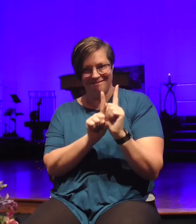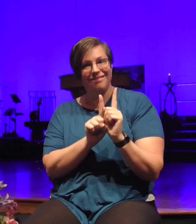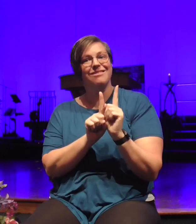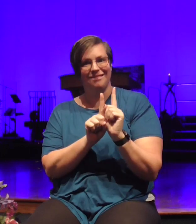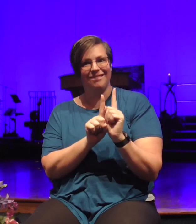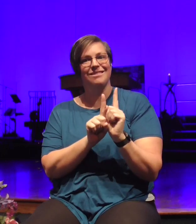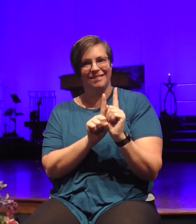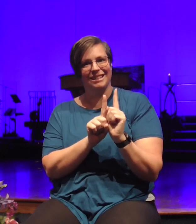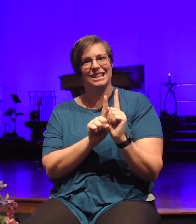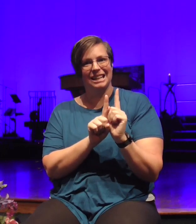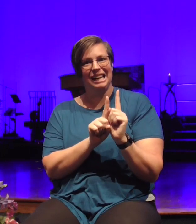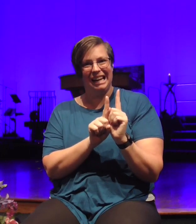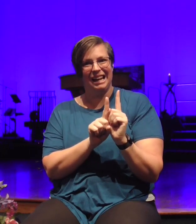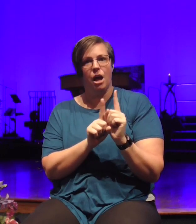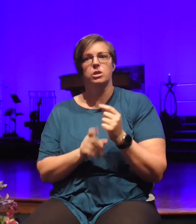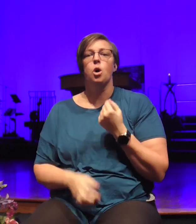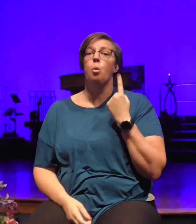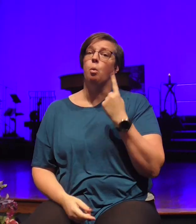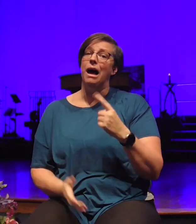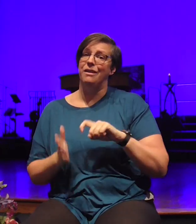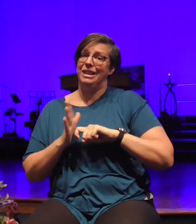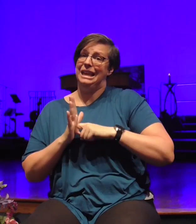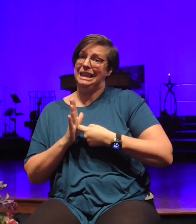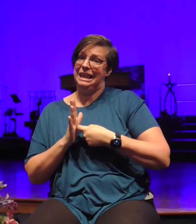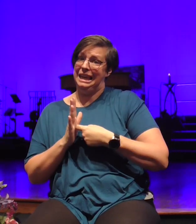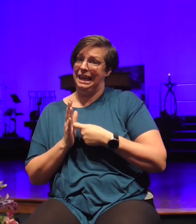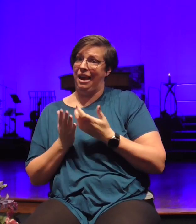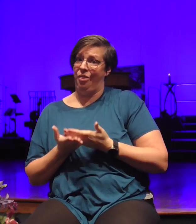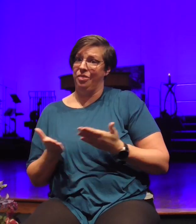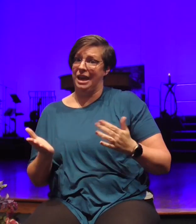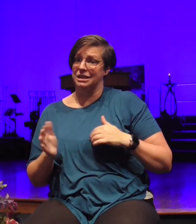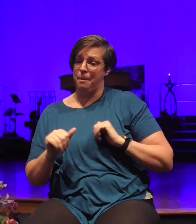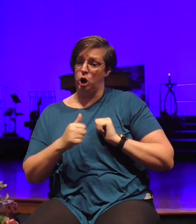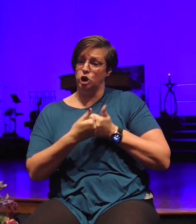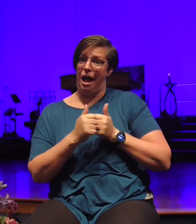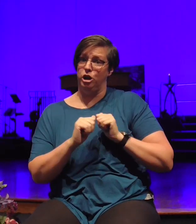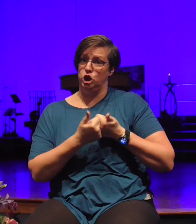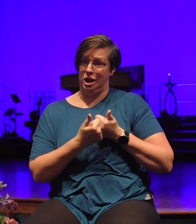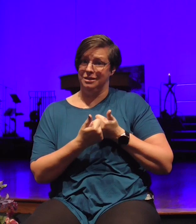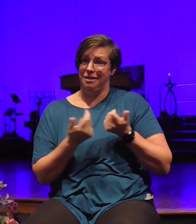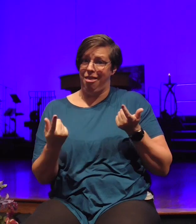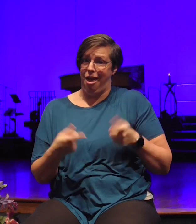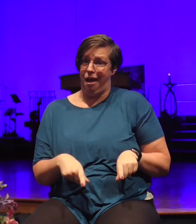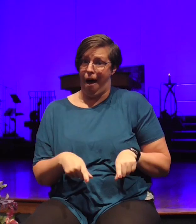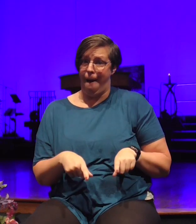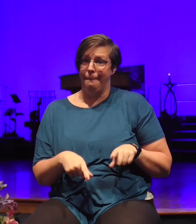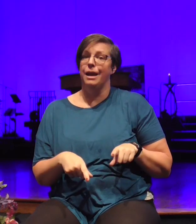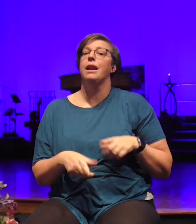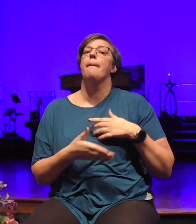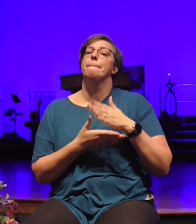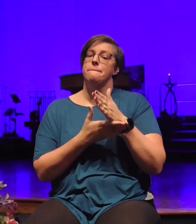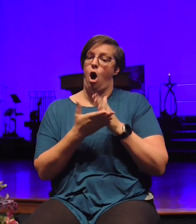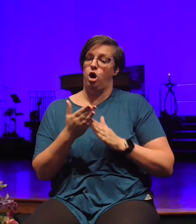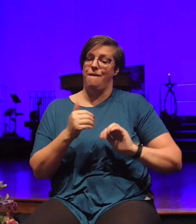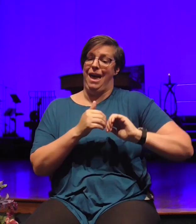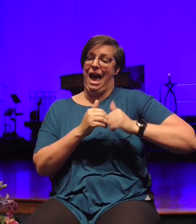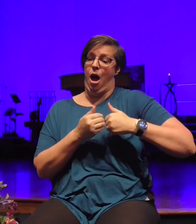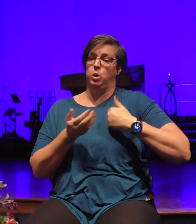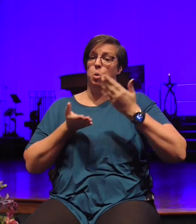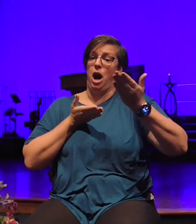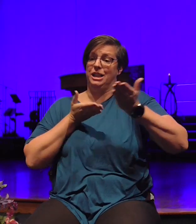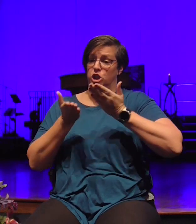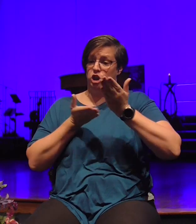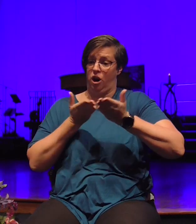other. And so one of the key things about the challenges we face is that part of how we be in service is to